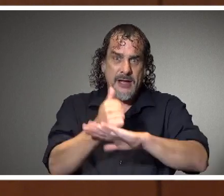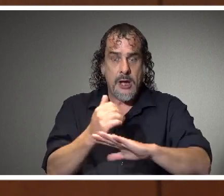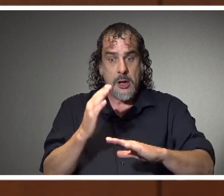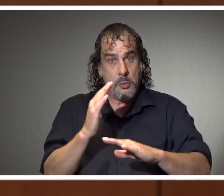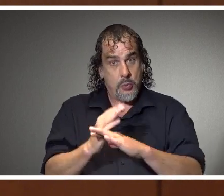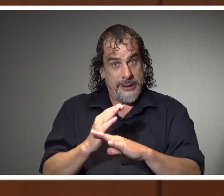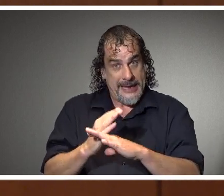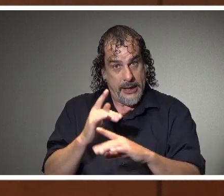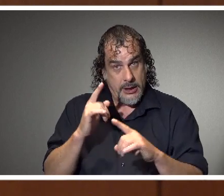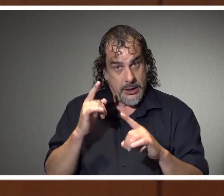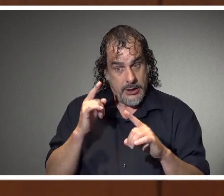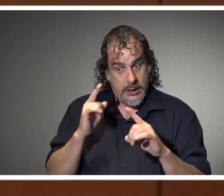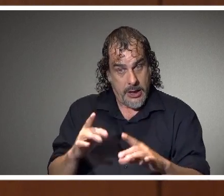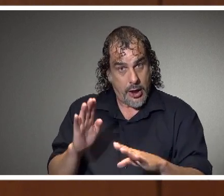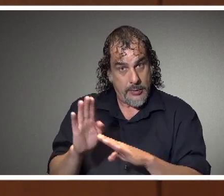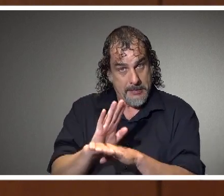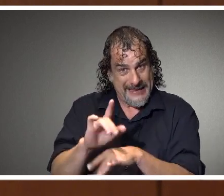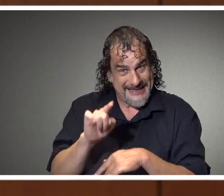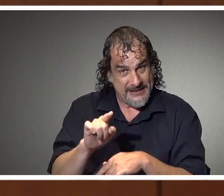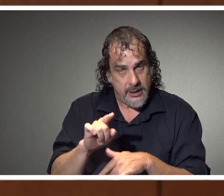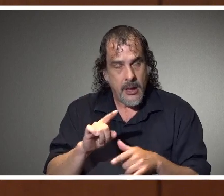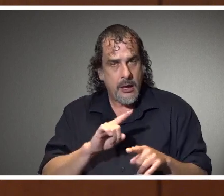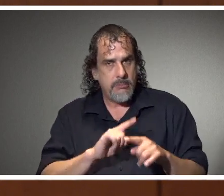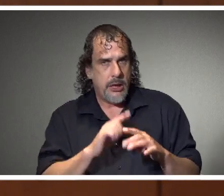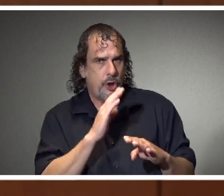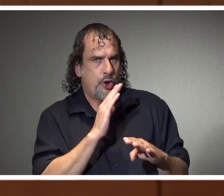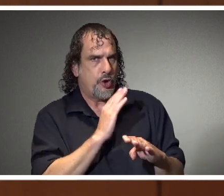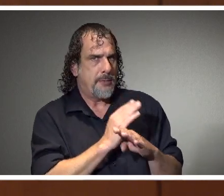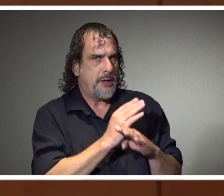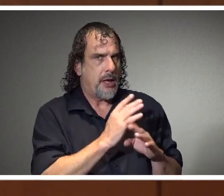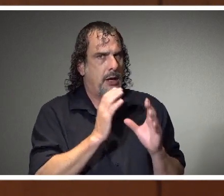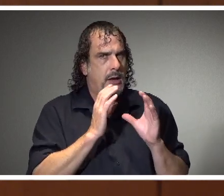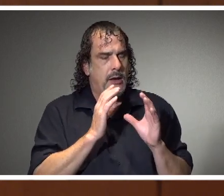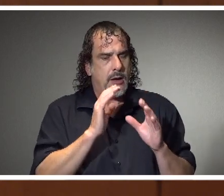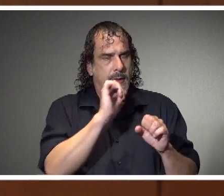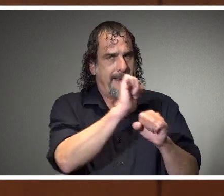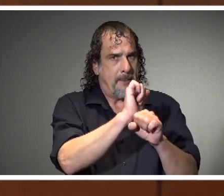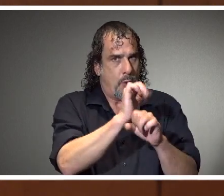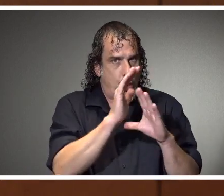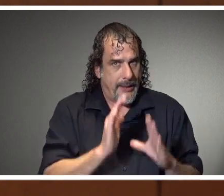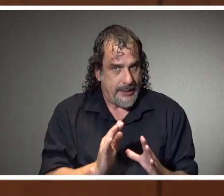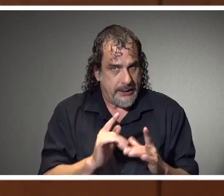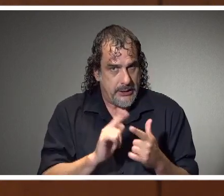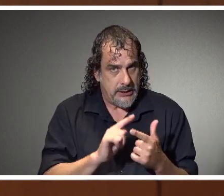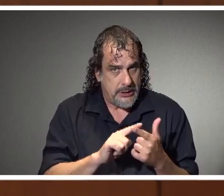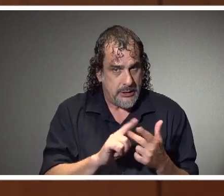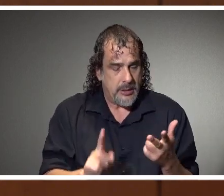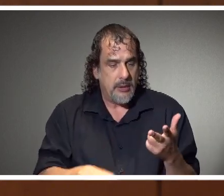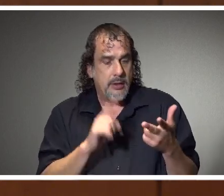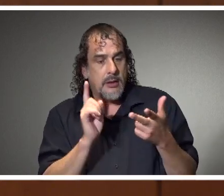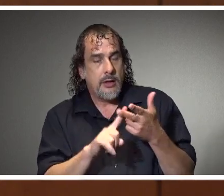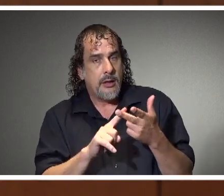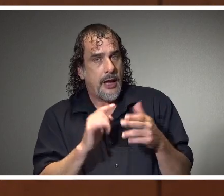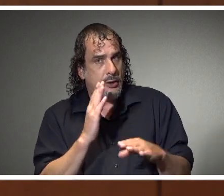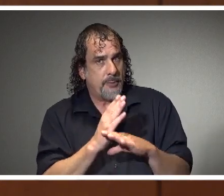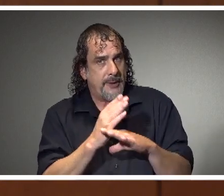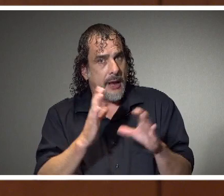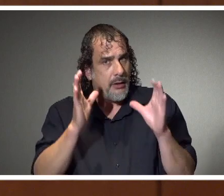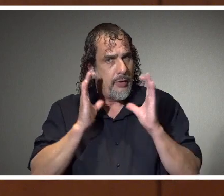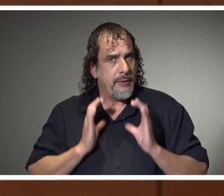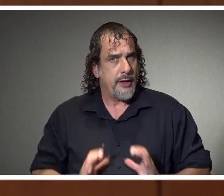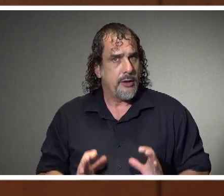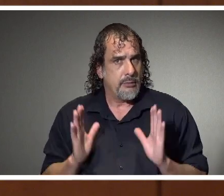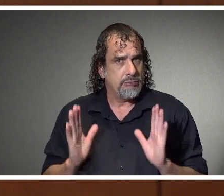protect the companies, but also to protect the employees of those companies, and also to protect